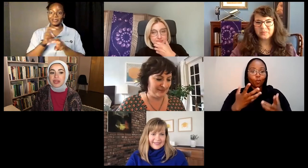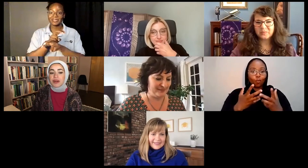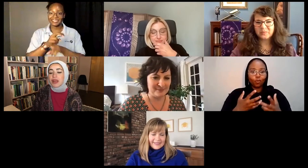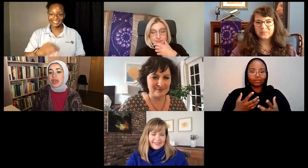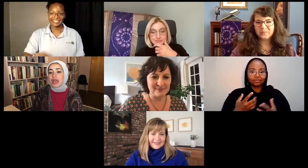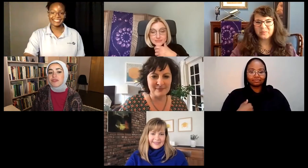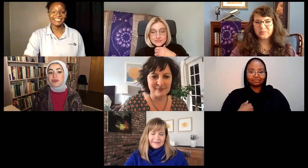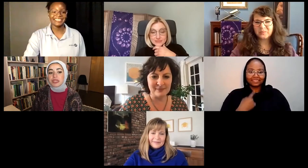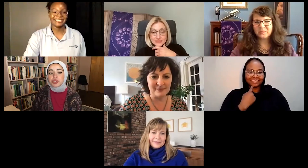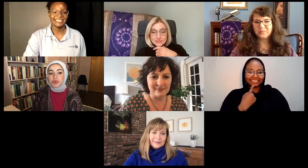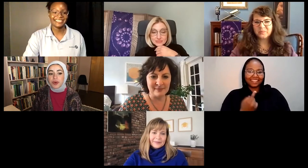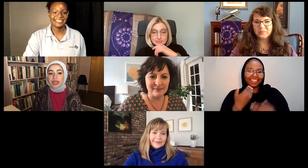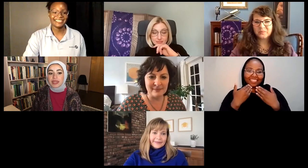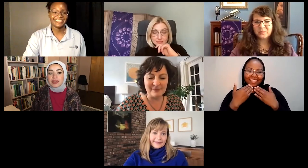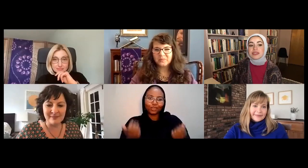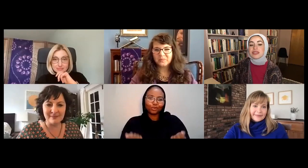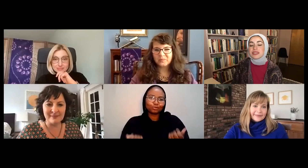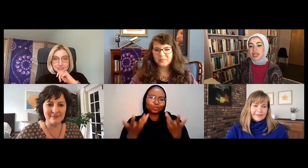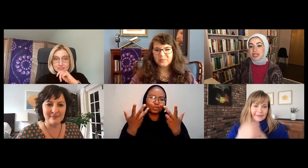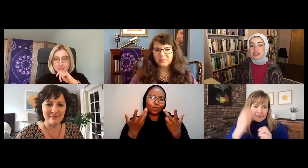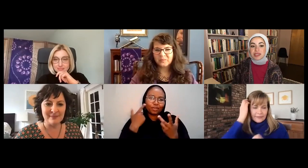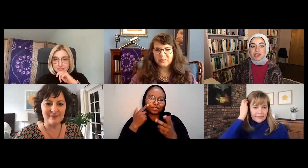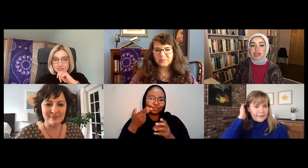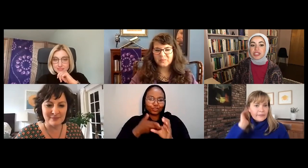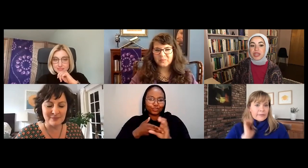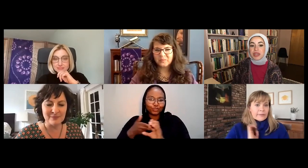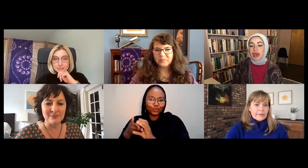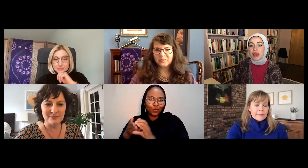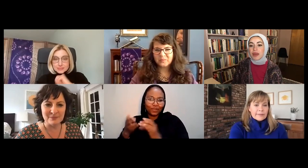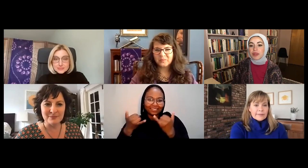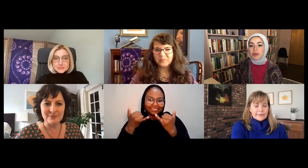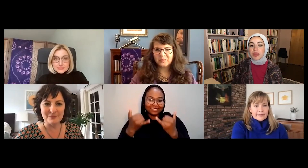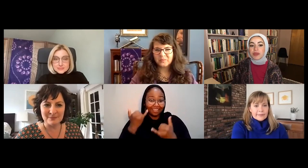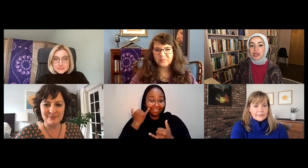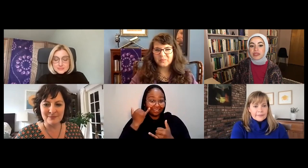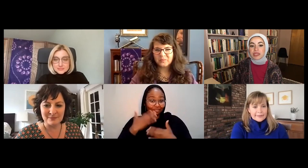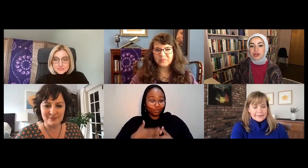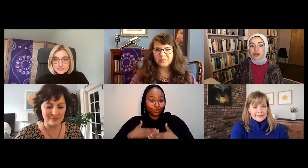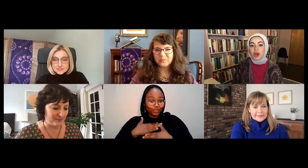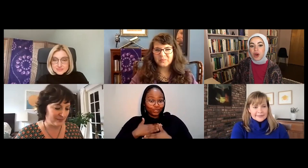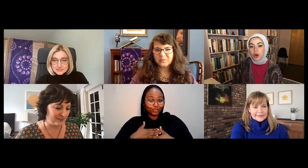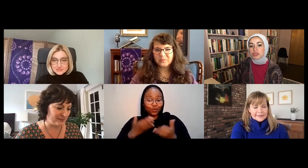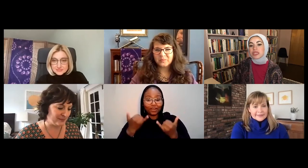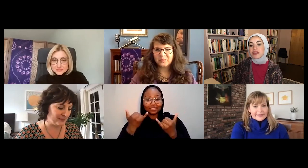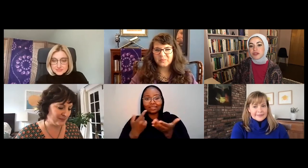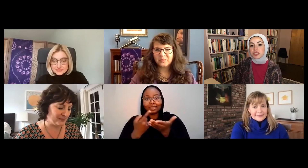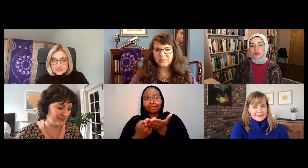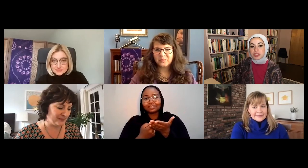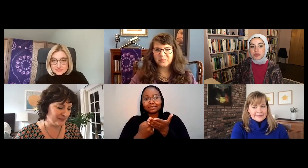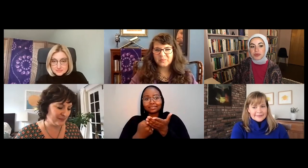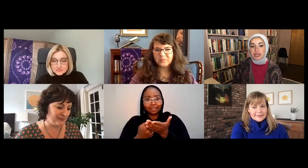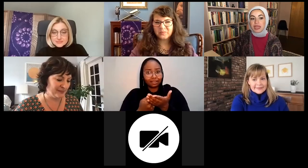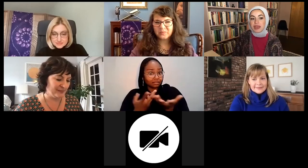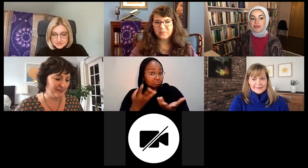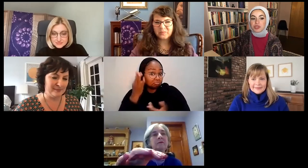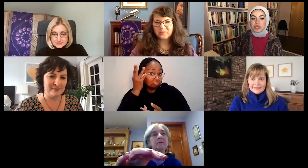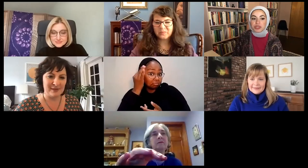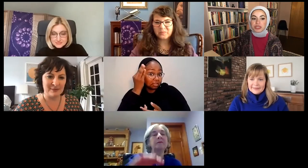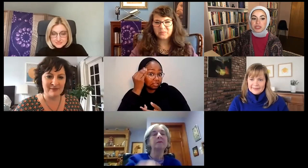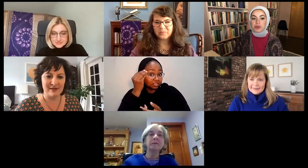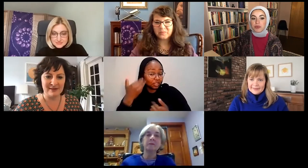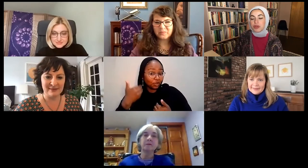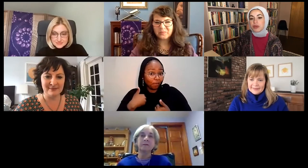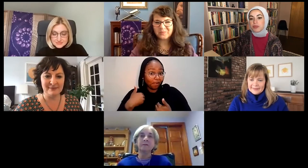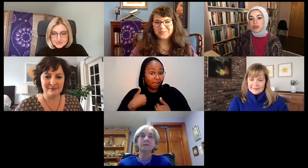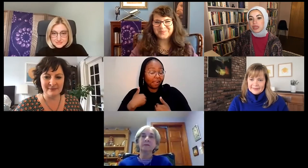and being here. And if you enjoyed today's discussion, I really want you to consider hosting a virtual screening of